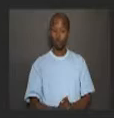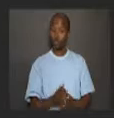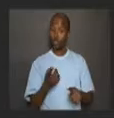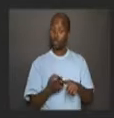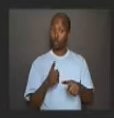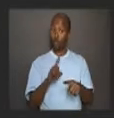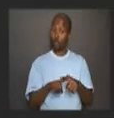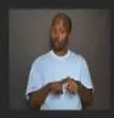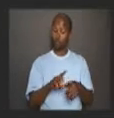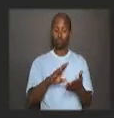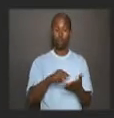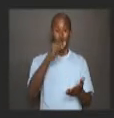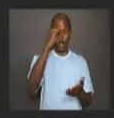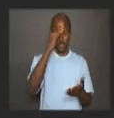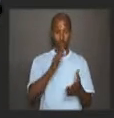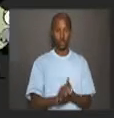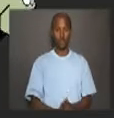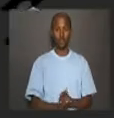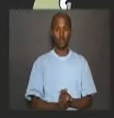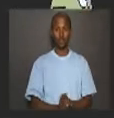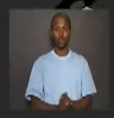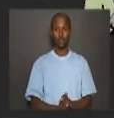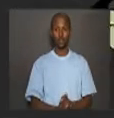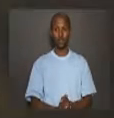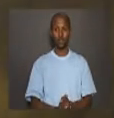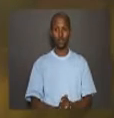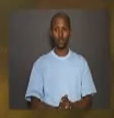Let's get back to our lesson.